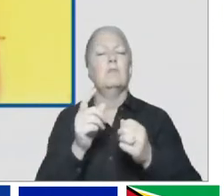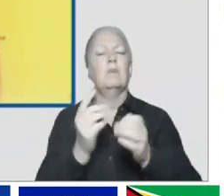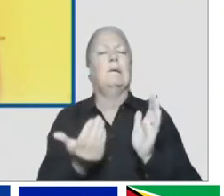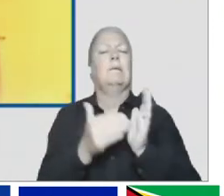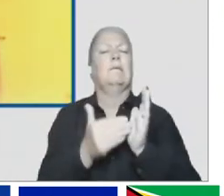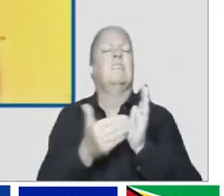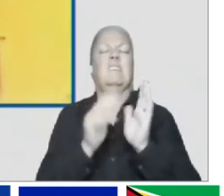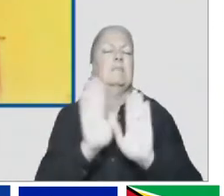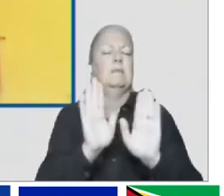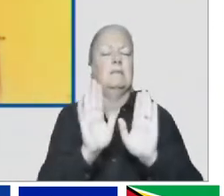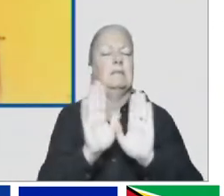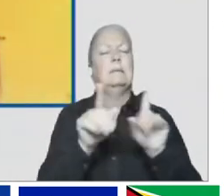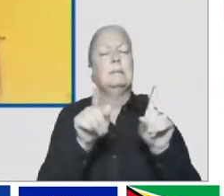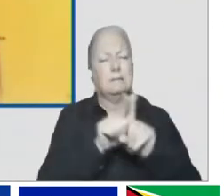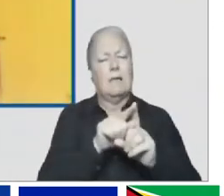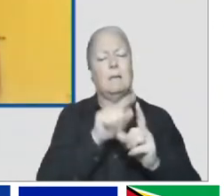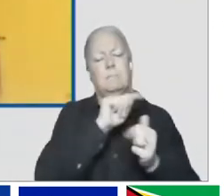first